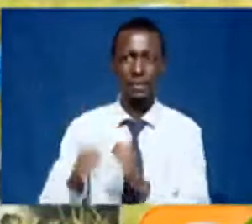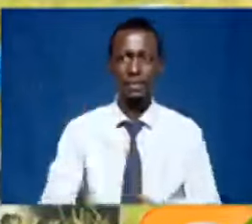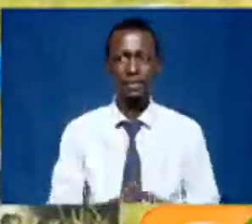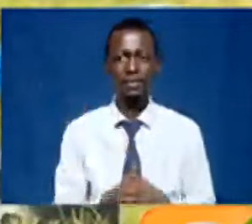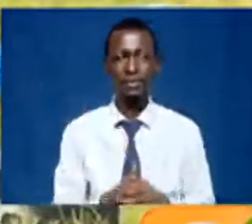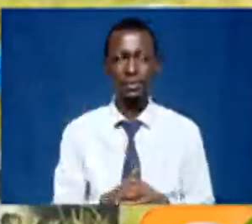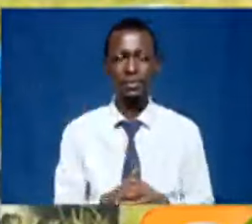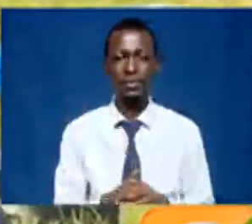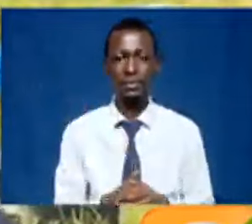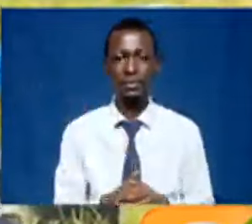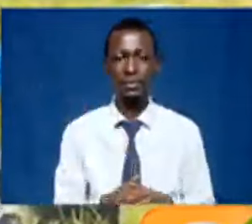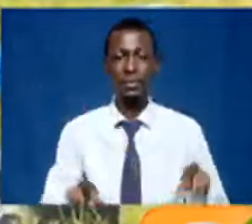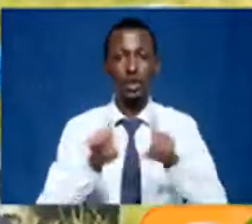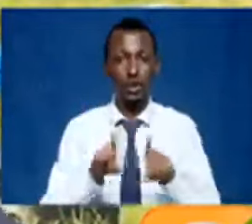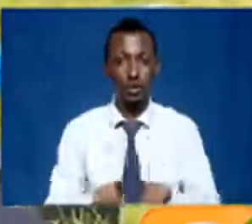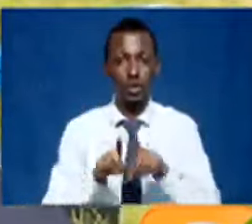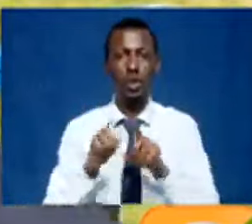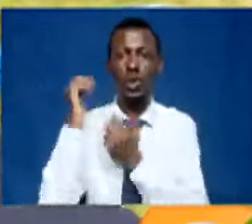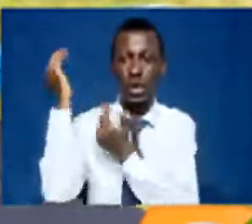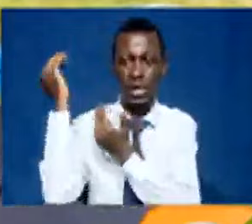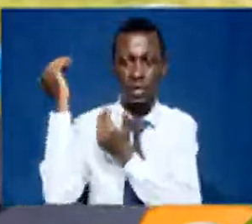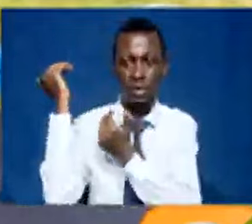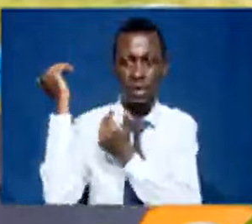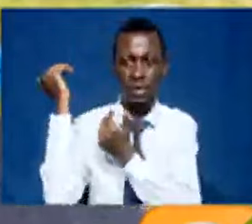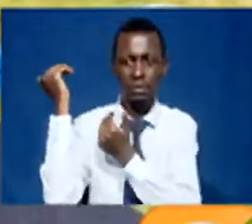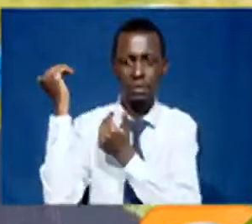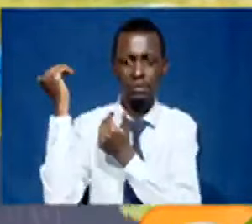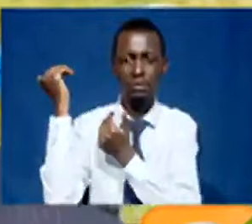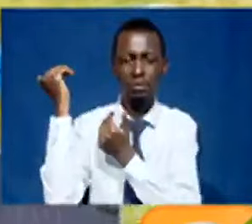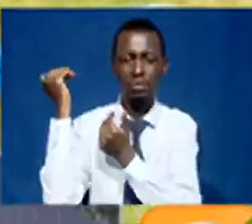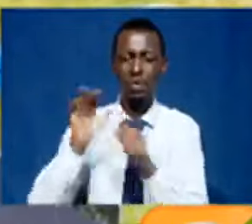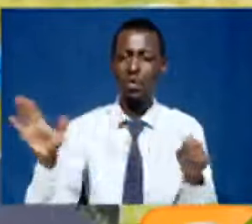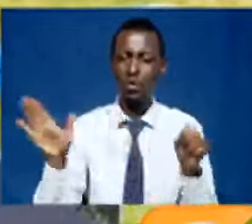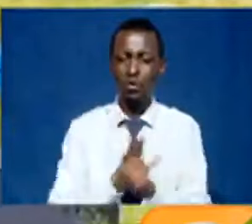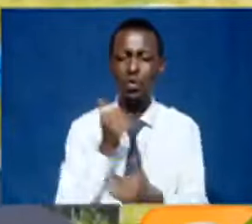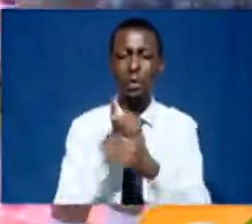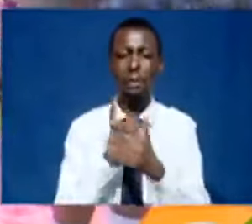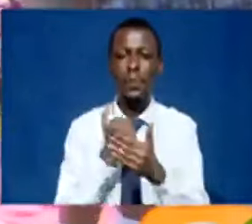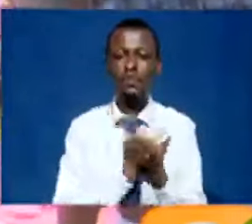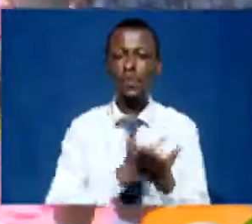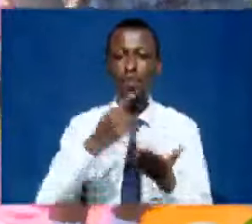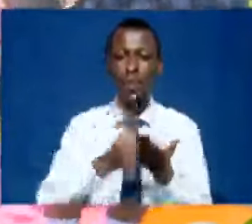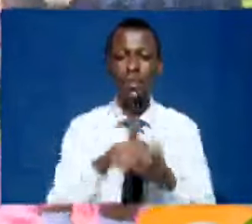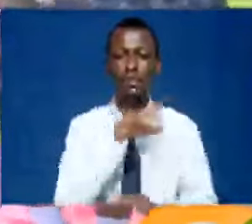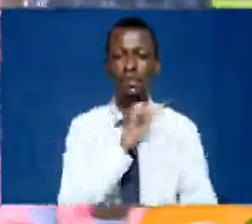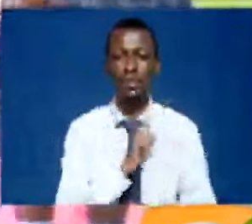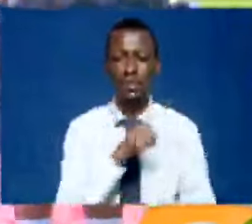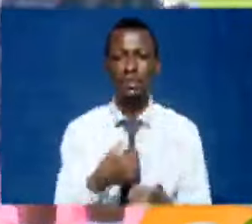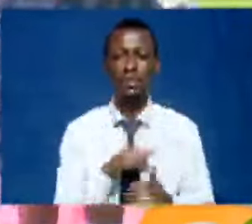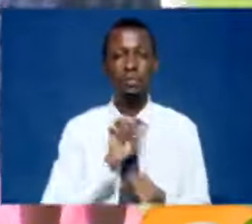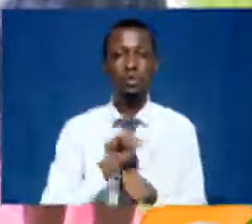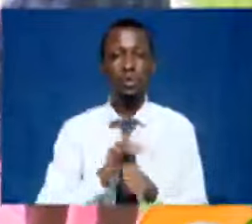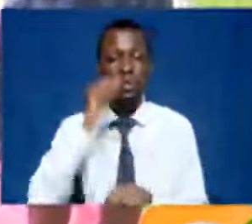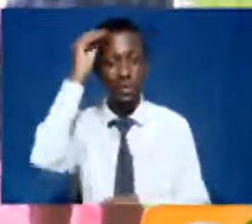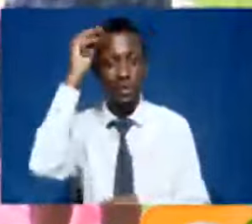We are expecting the full turnout before the end of the week. But as a majority of the learners